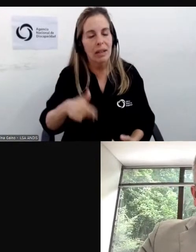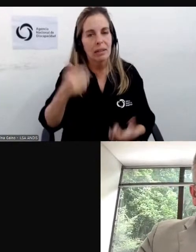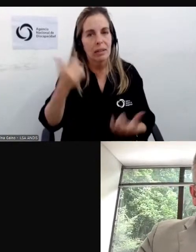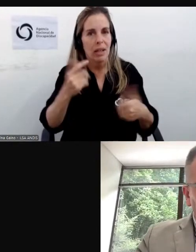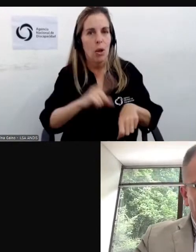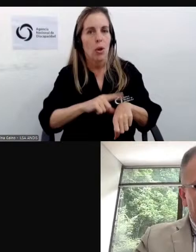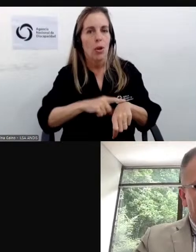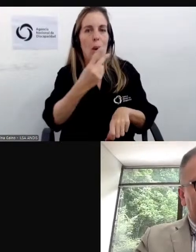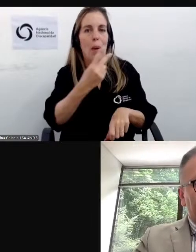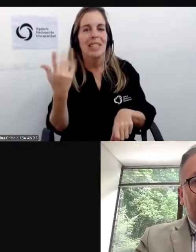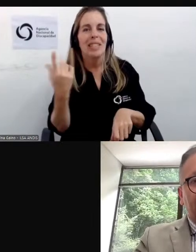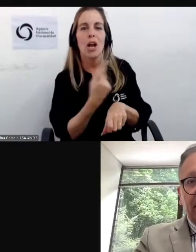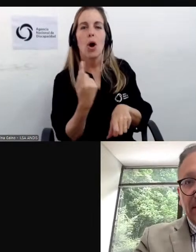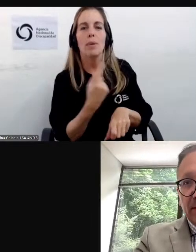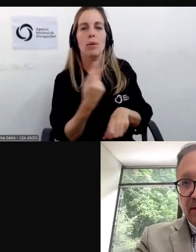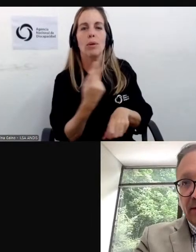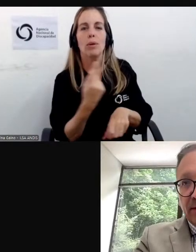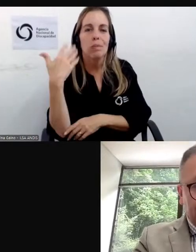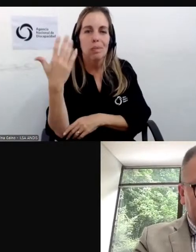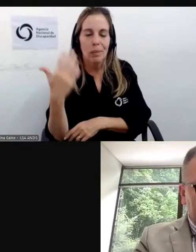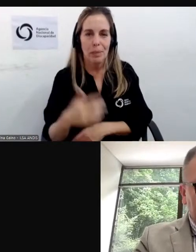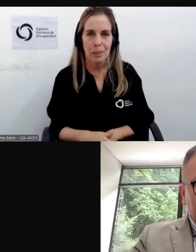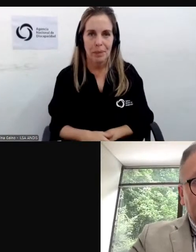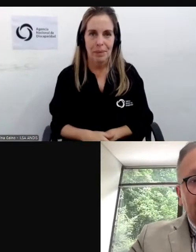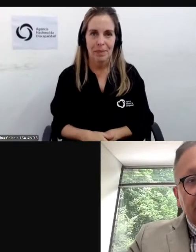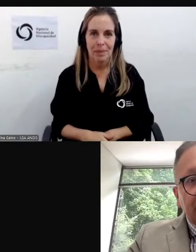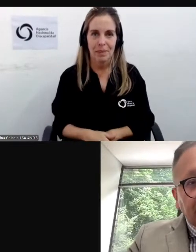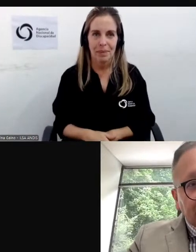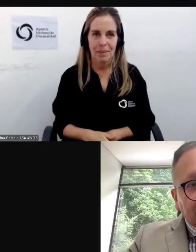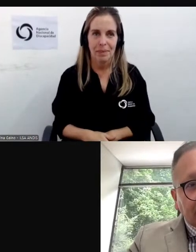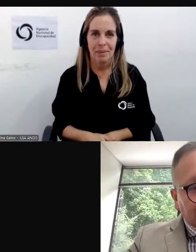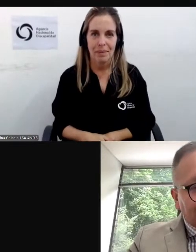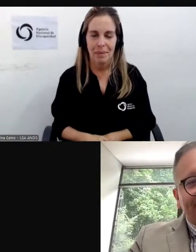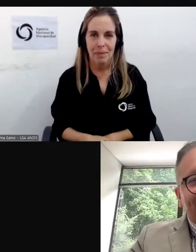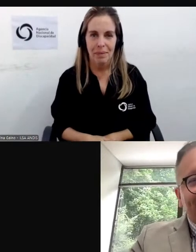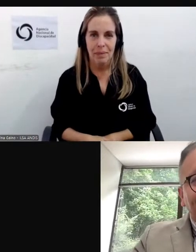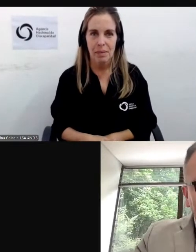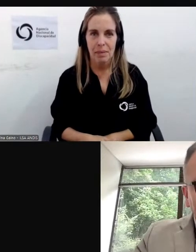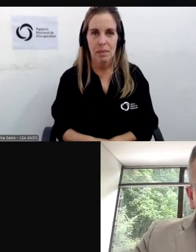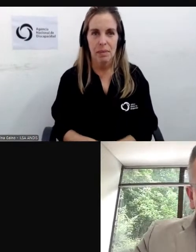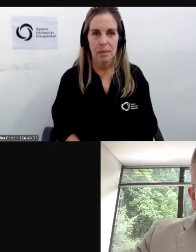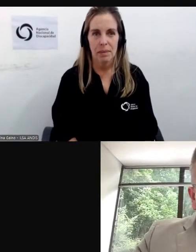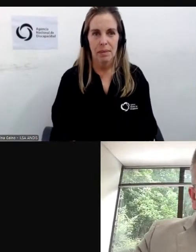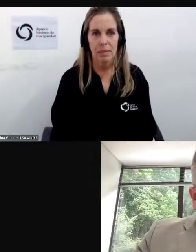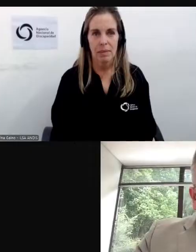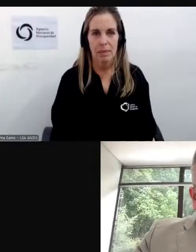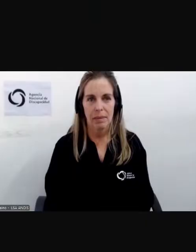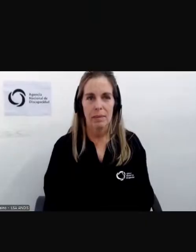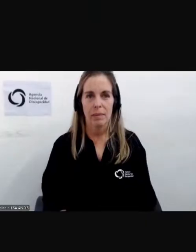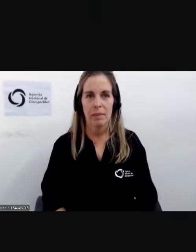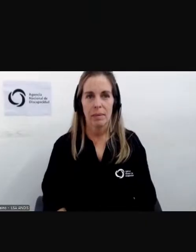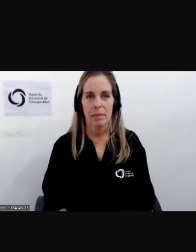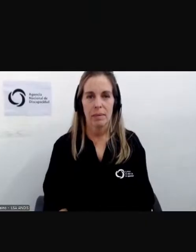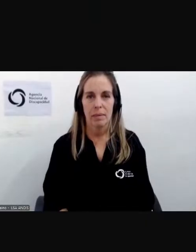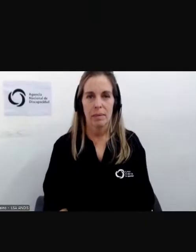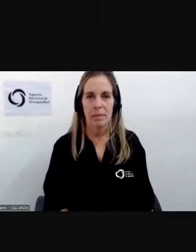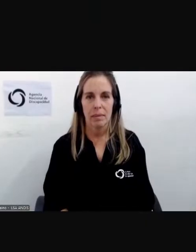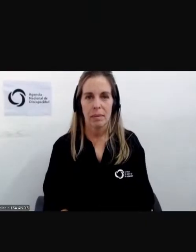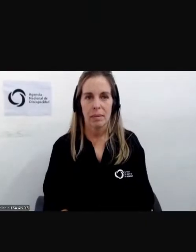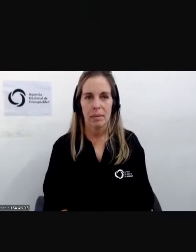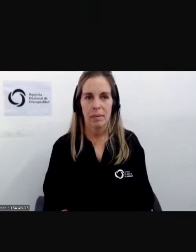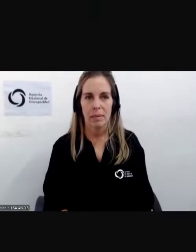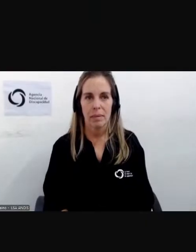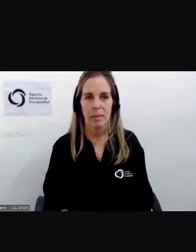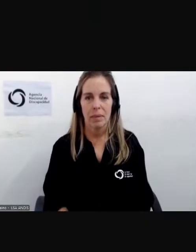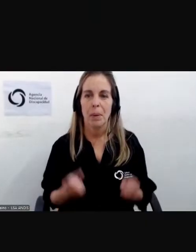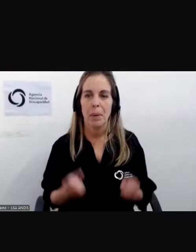Julian, go ahead, person Fernanda and her work team, and to take a deeper dive into some of the issues from two different angles.